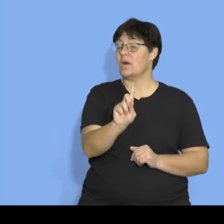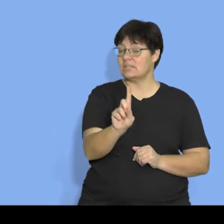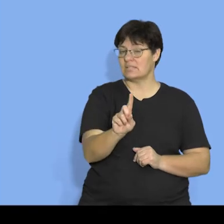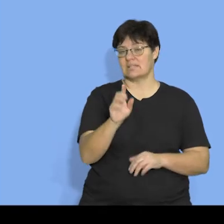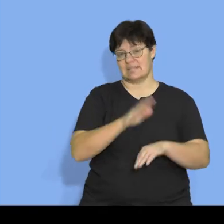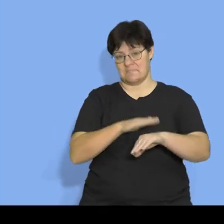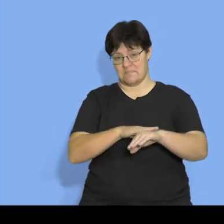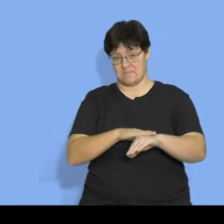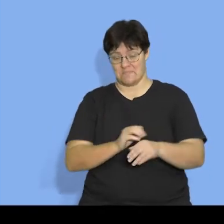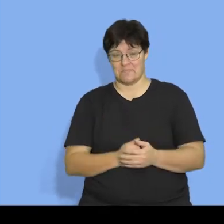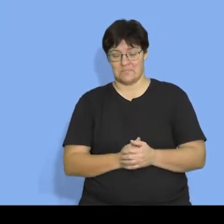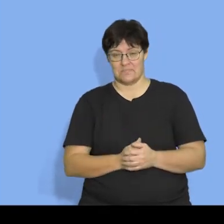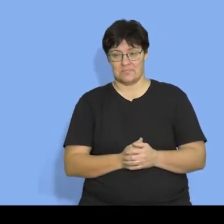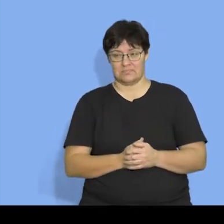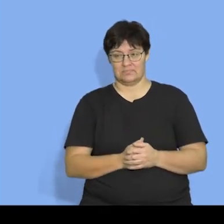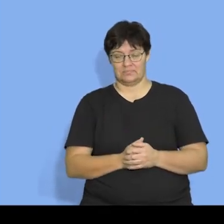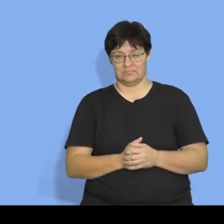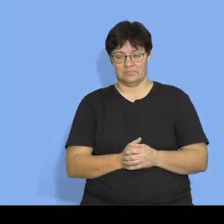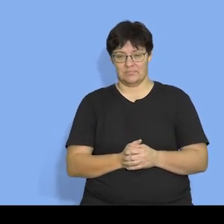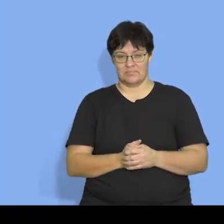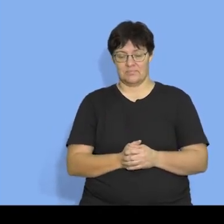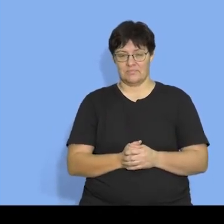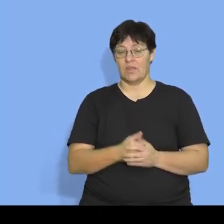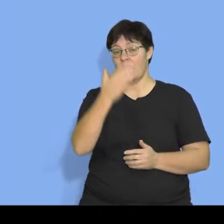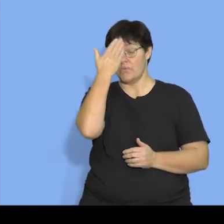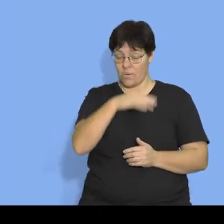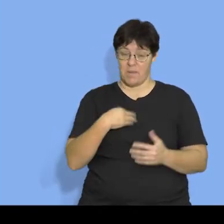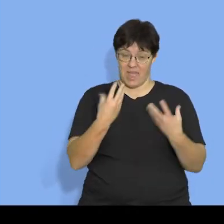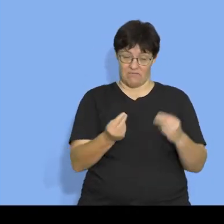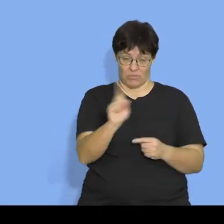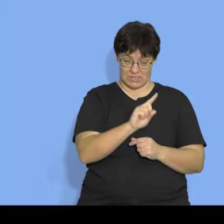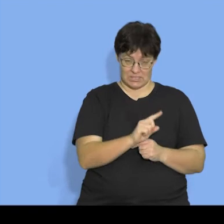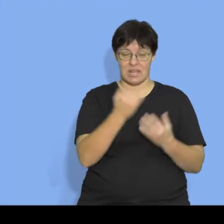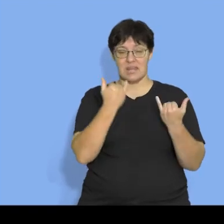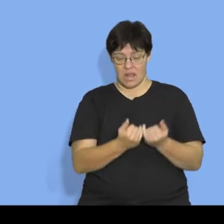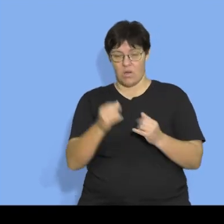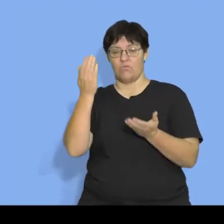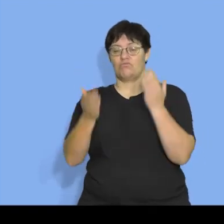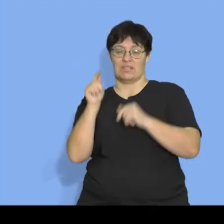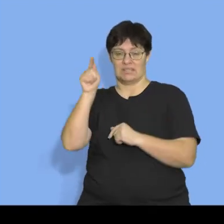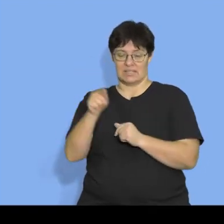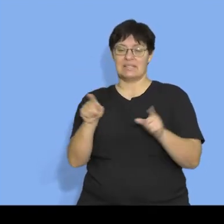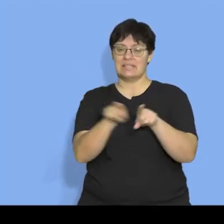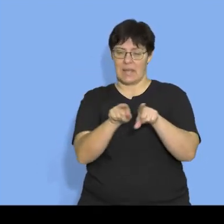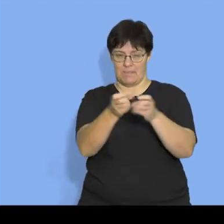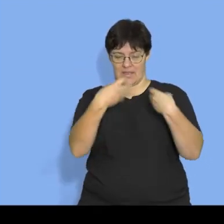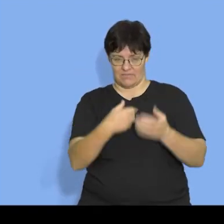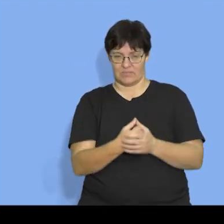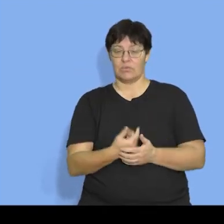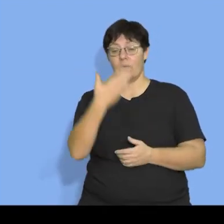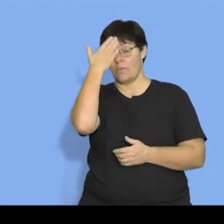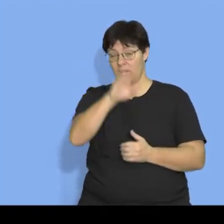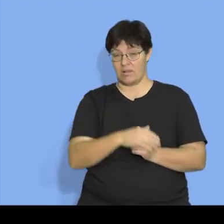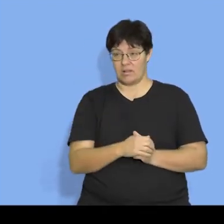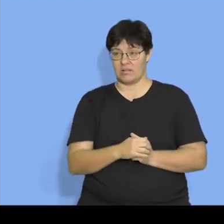time. That's what I'm looking for. So now I know what I've got. I'm going to write the equation as it's given to us. So we